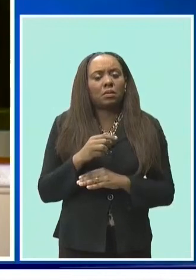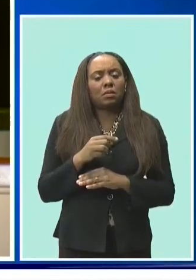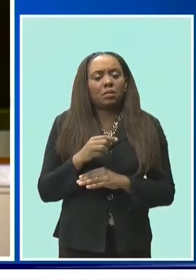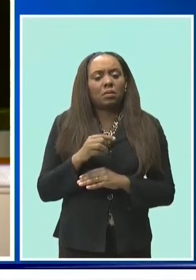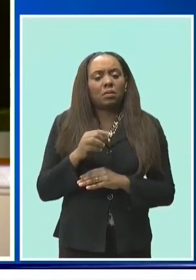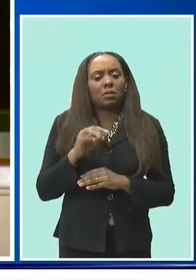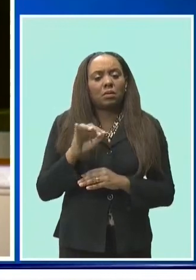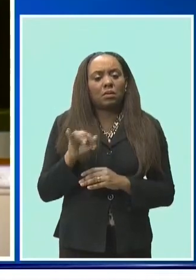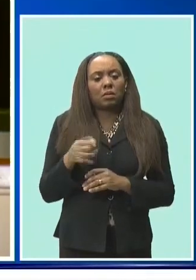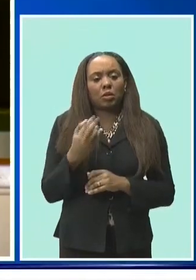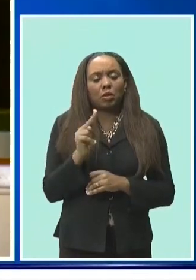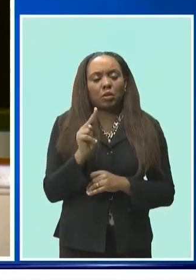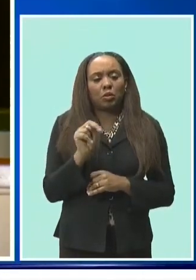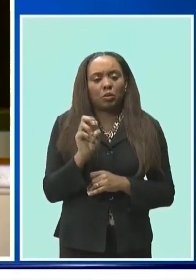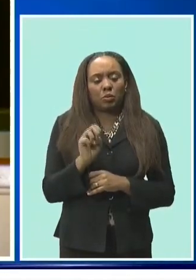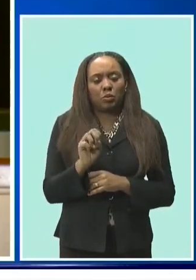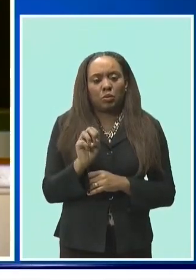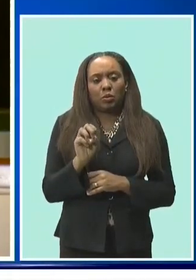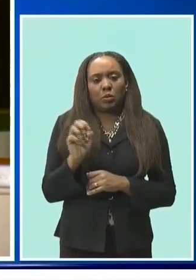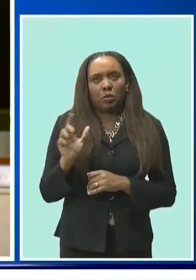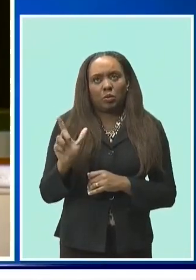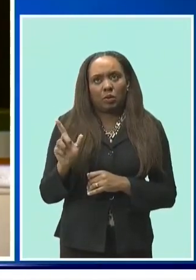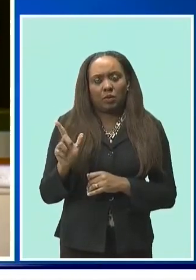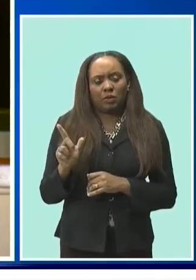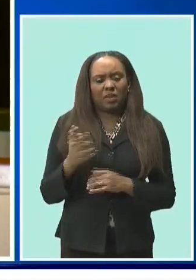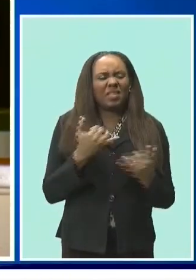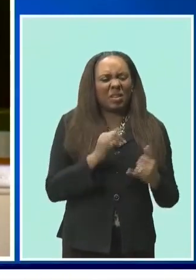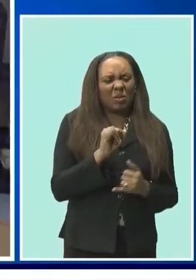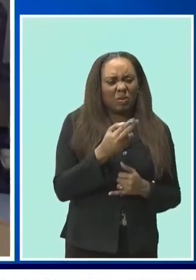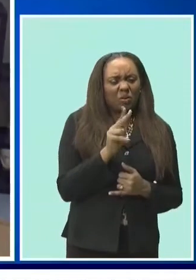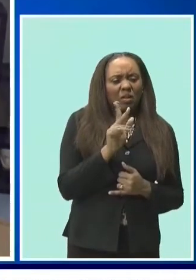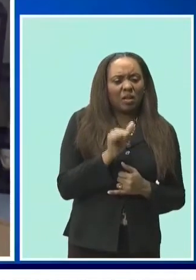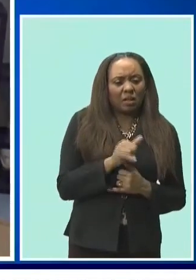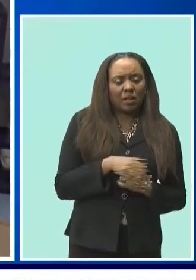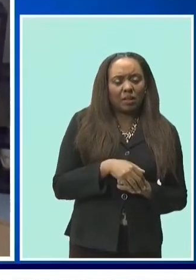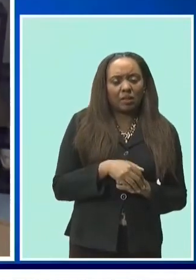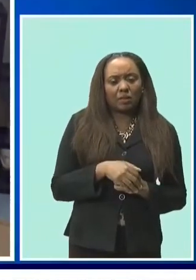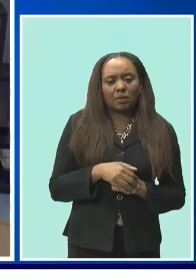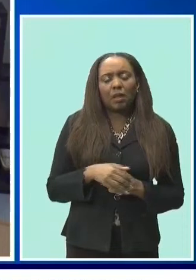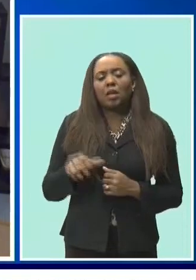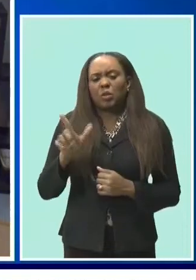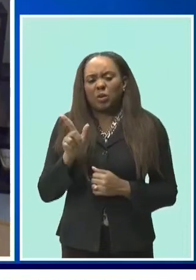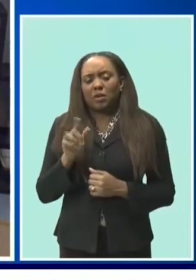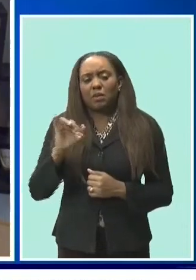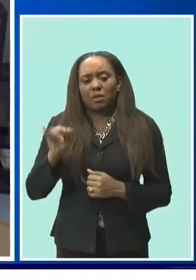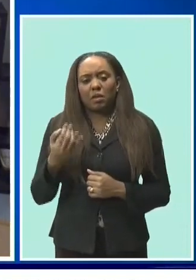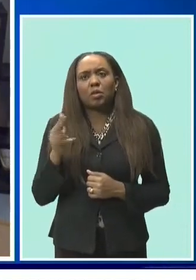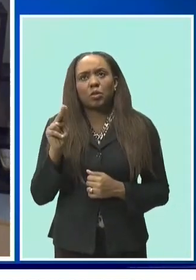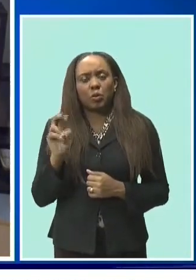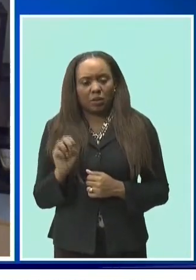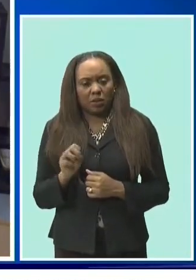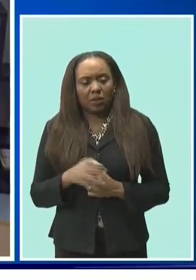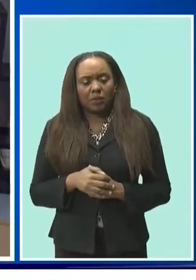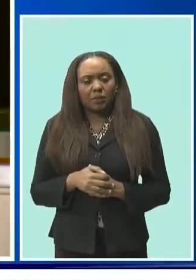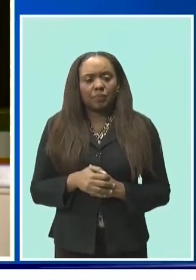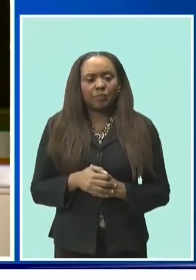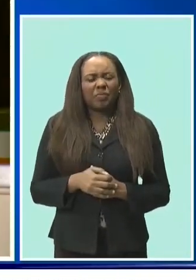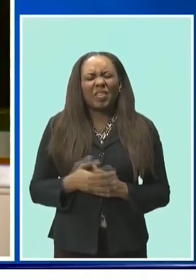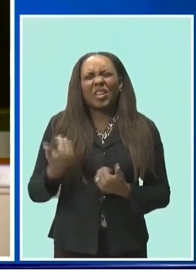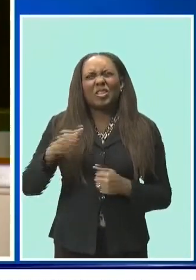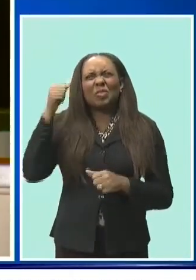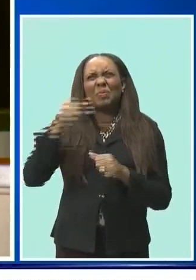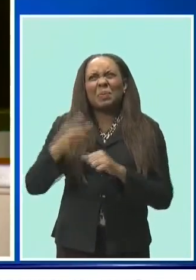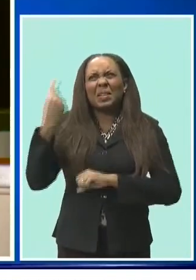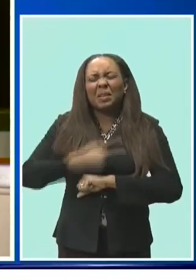of June. Yeah. June. This is July now. Yes. Yes, June. Yeah. It's 21st of June. And